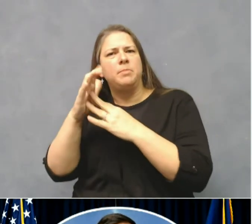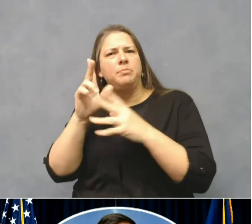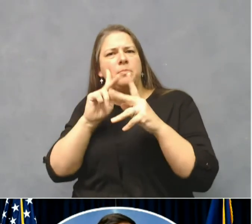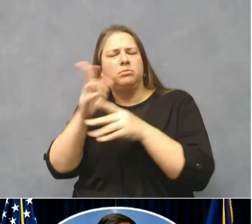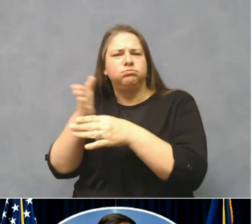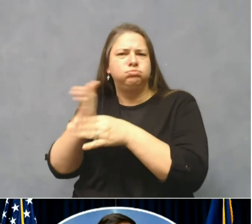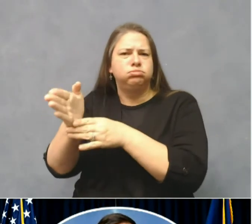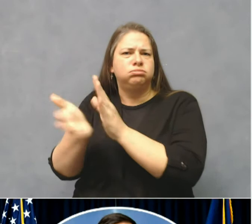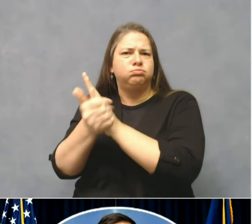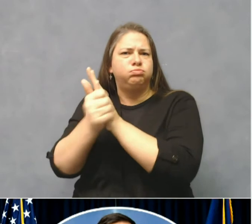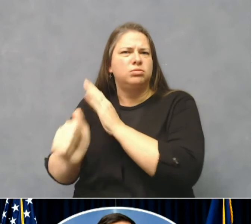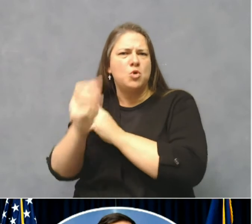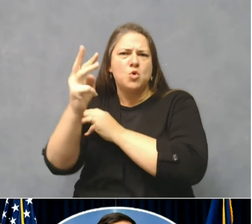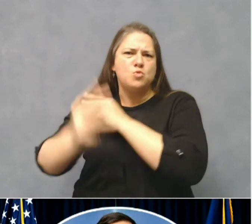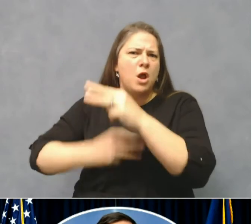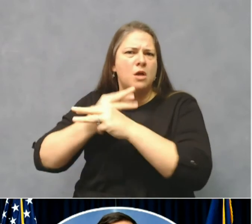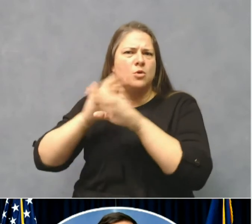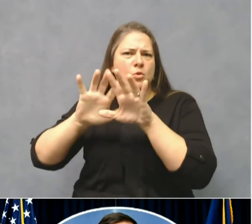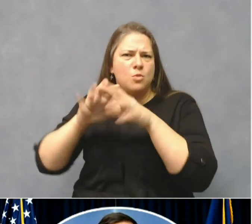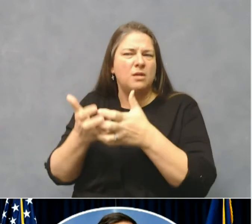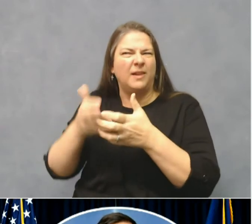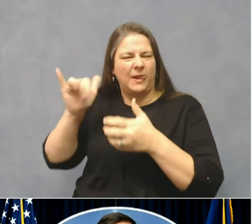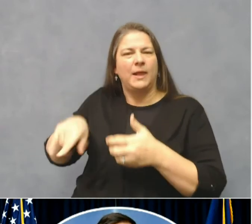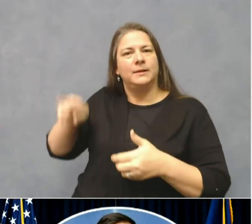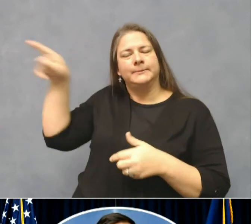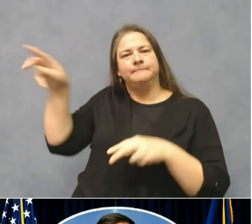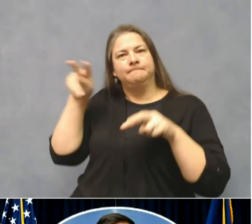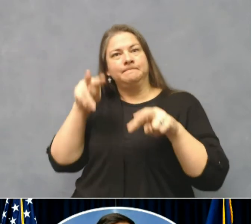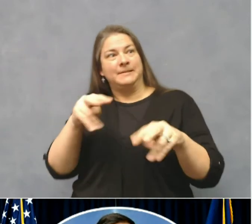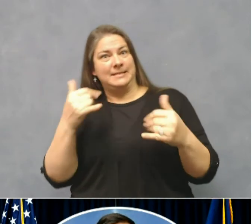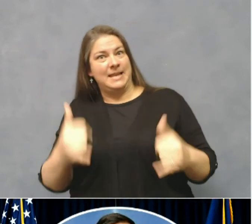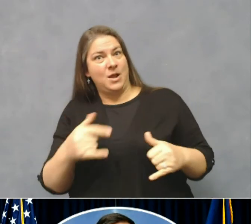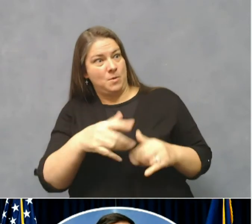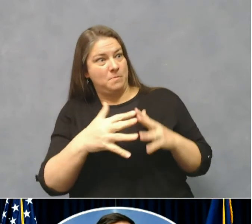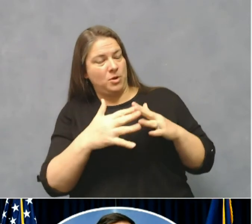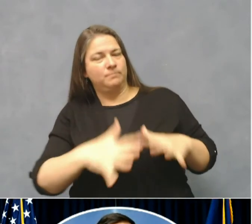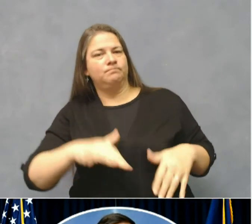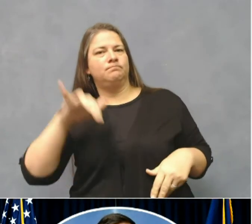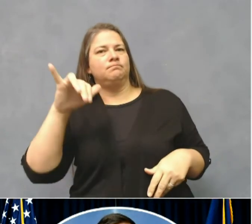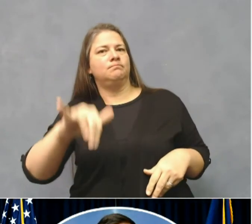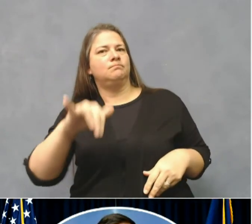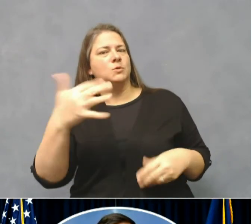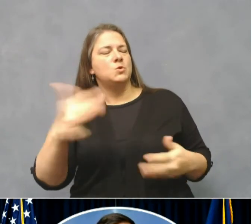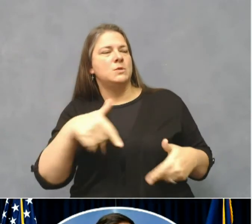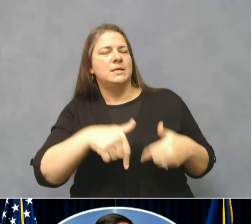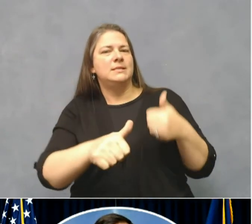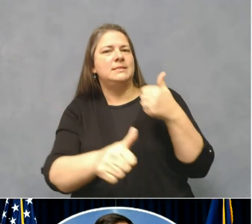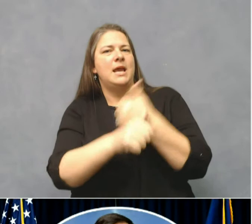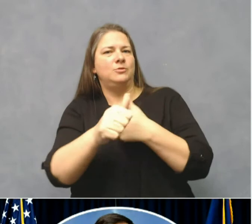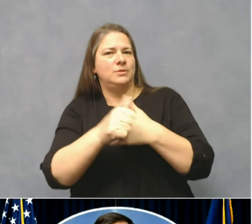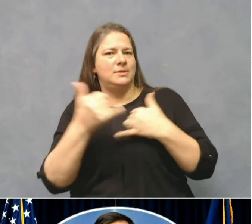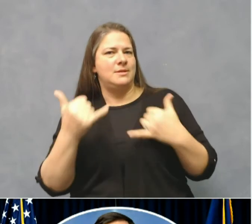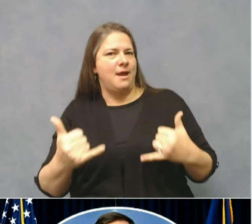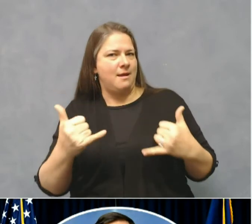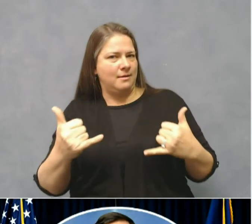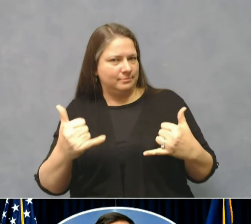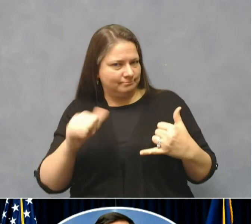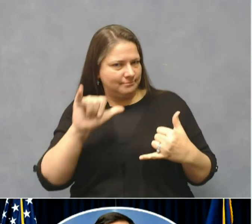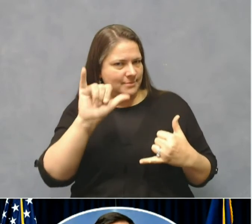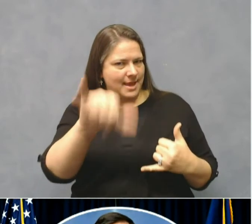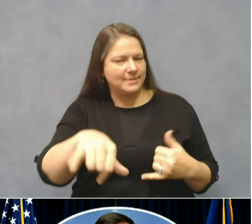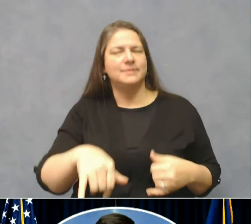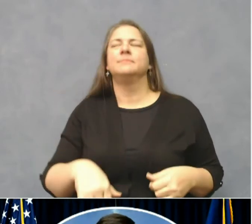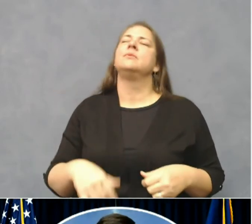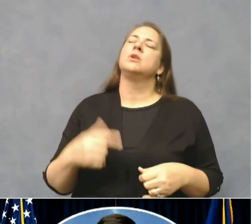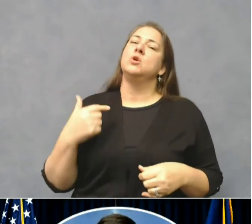alarm. Right now is the most dangerous time that we have had in this virus. At the time we really need to be coming